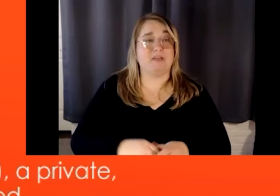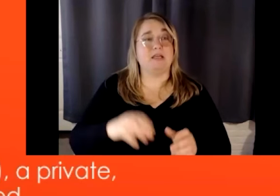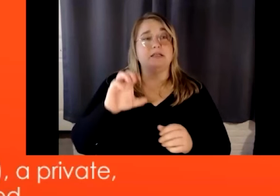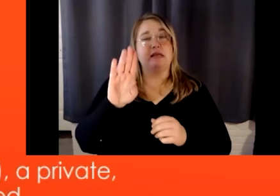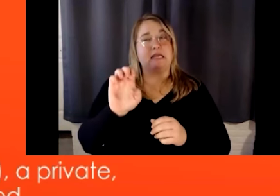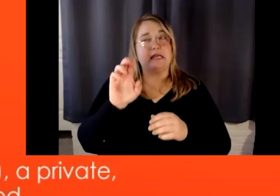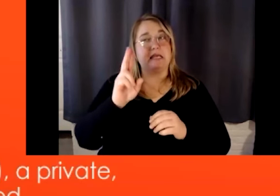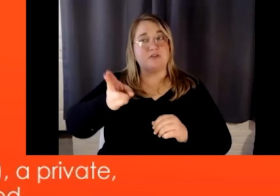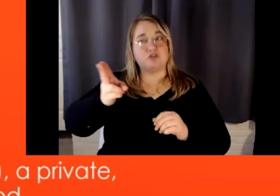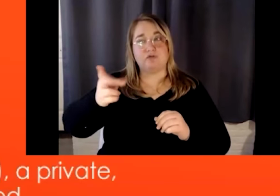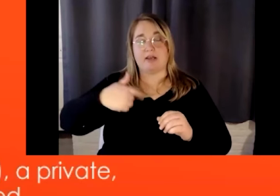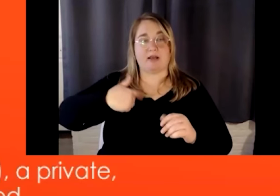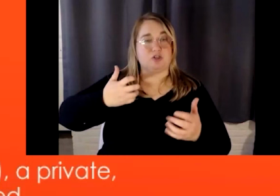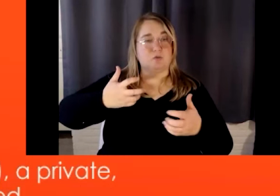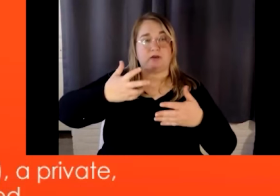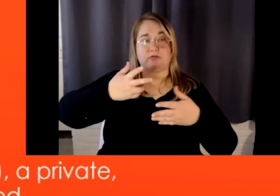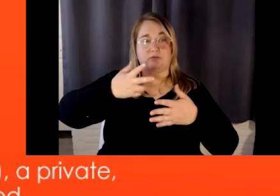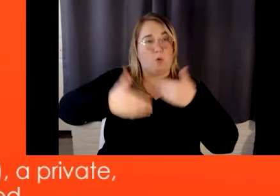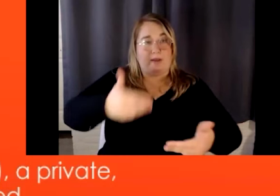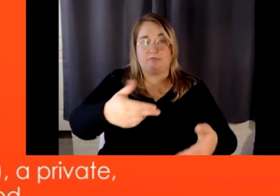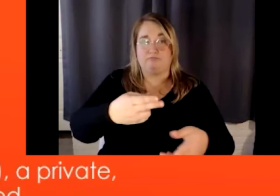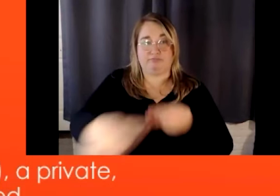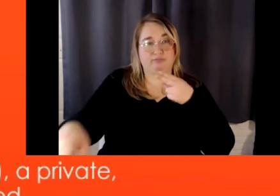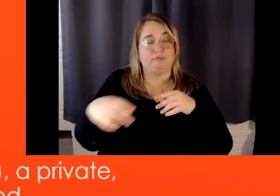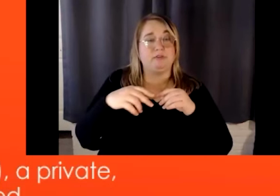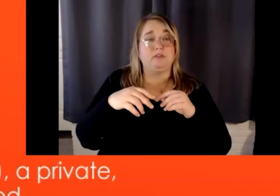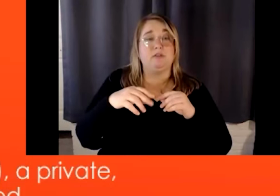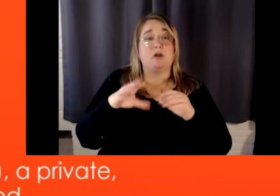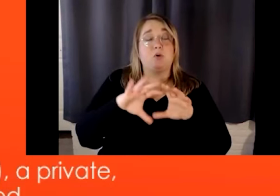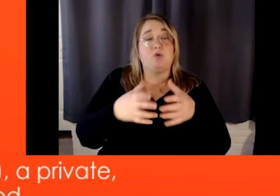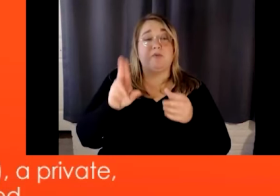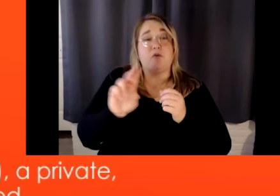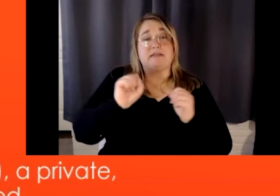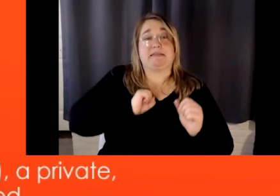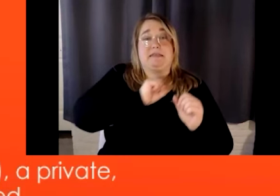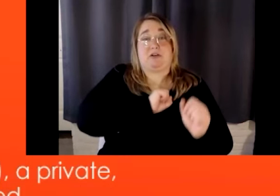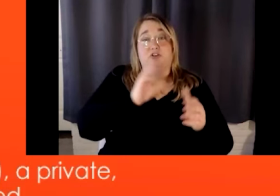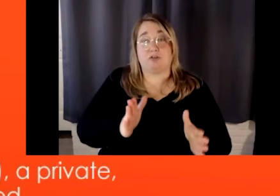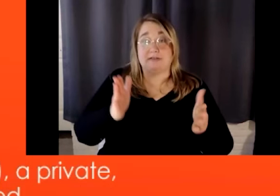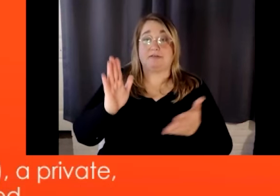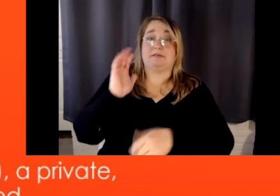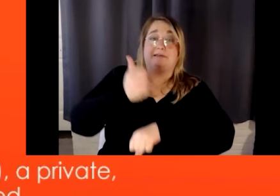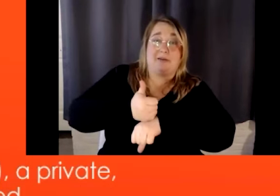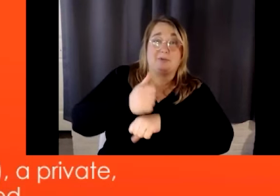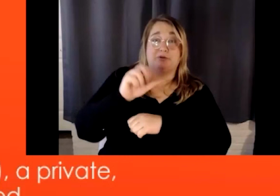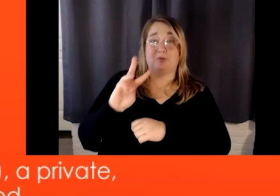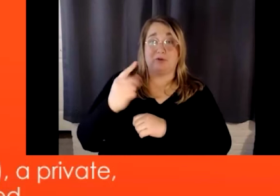to kind of zoom through this. Group of U.S. senators, already talked about that. They established Western Governors University in